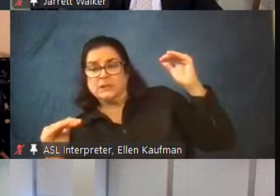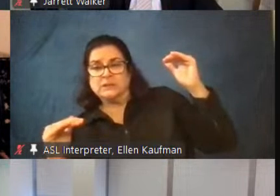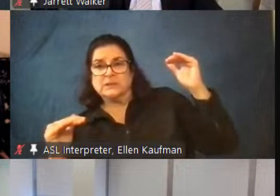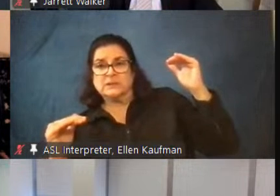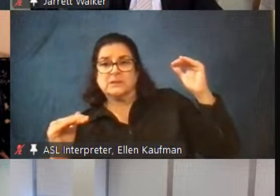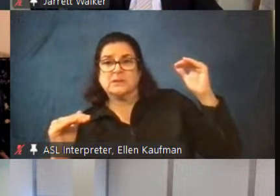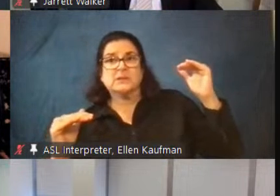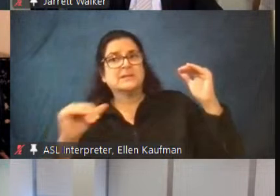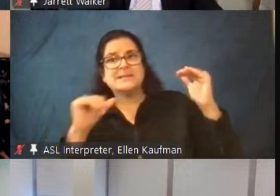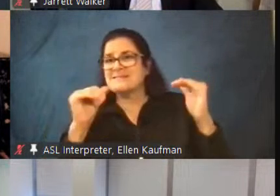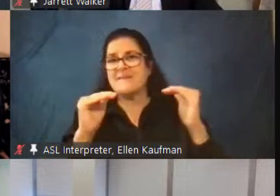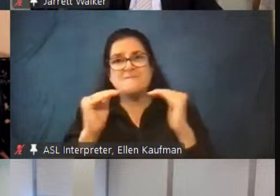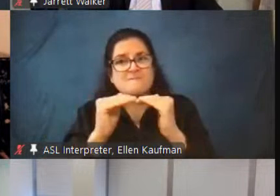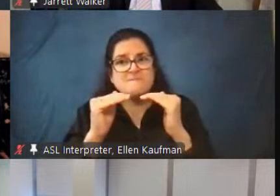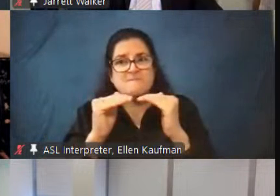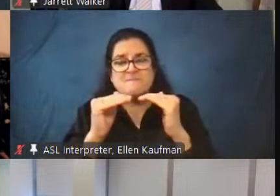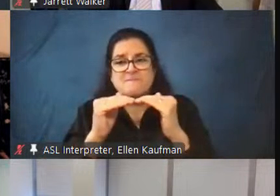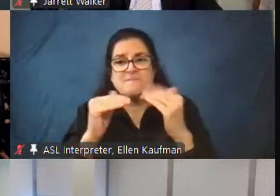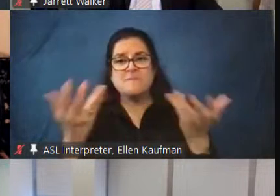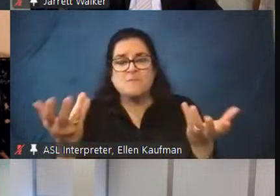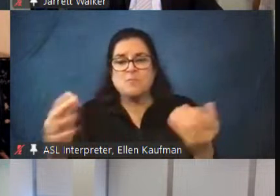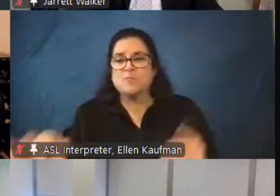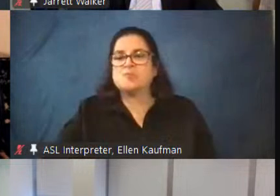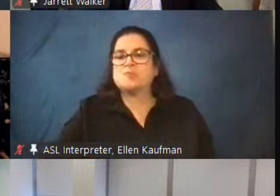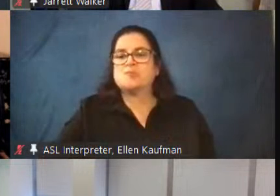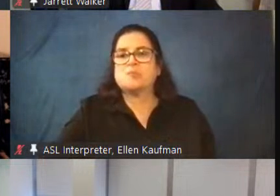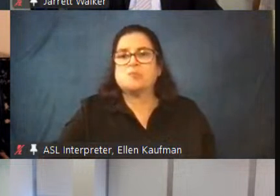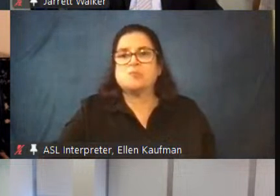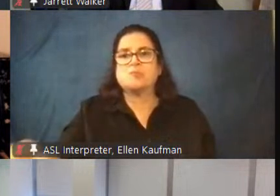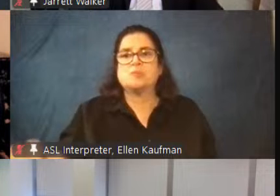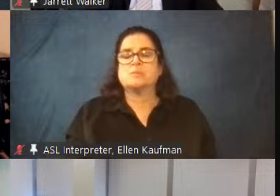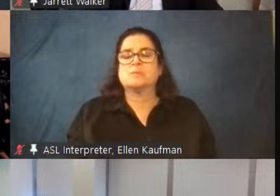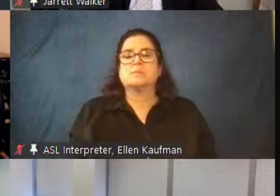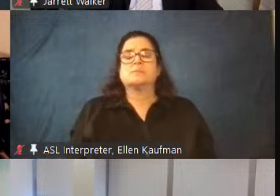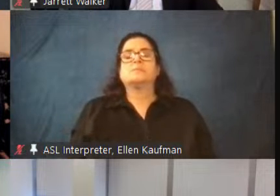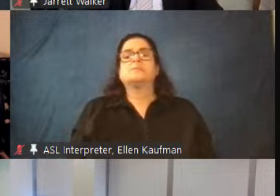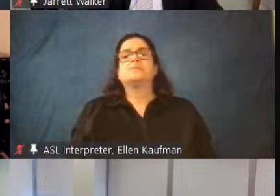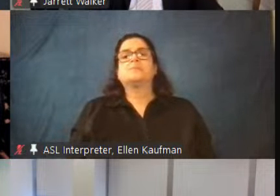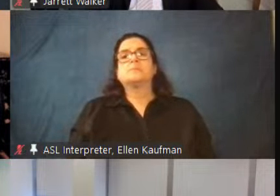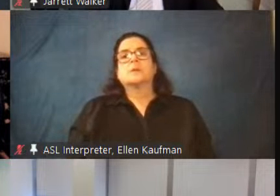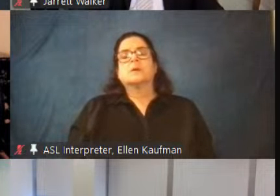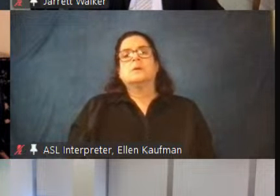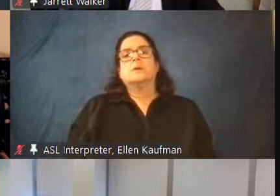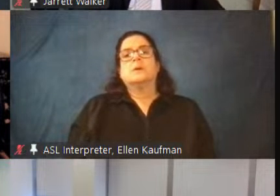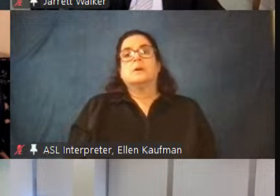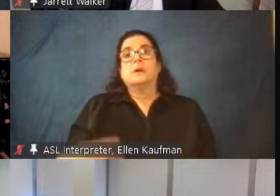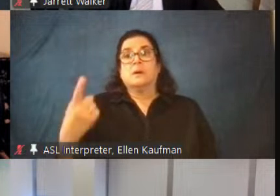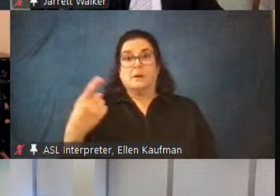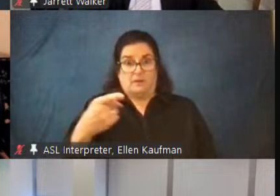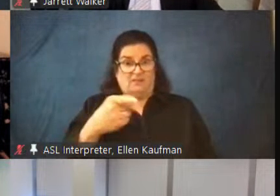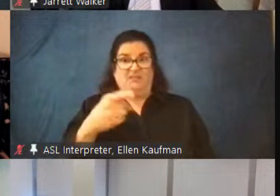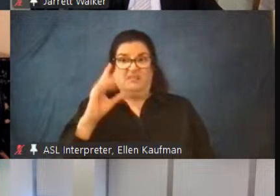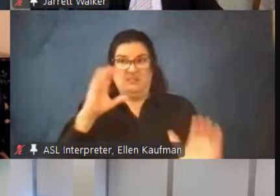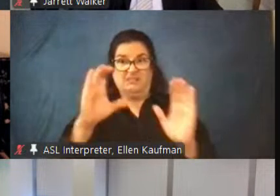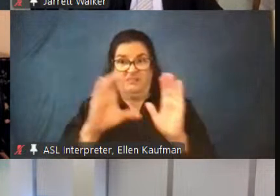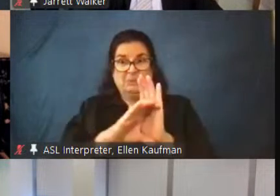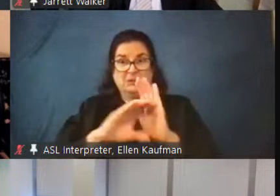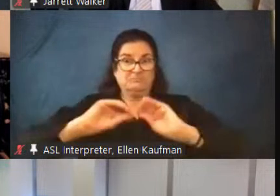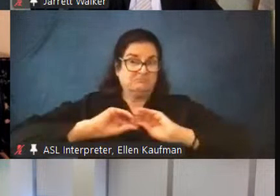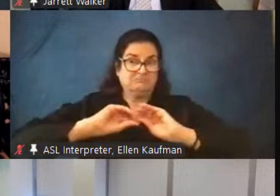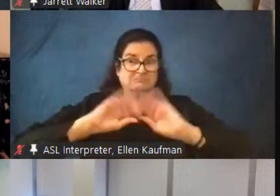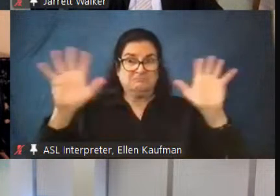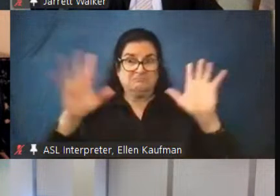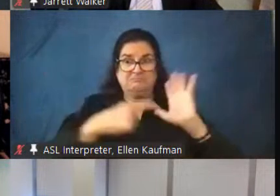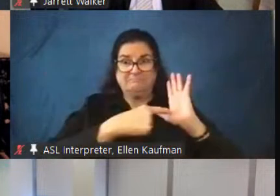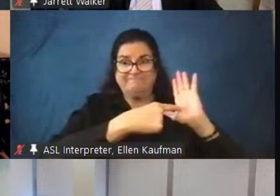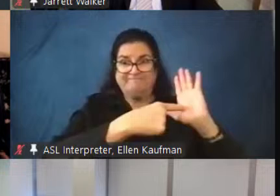treated CTA, that's what I'm talking about. That's the visual representation of the issue that I've been raising and the